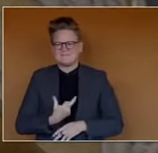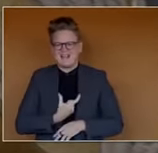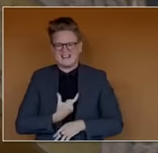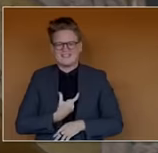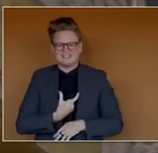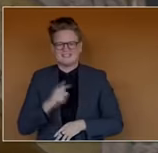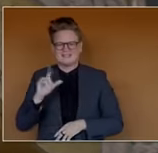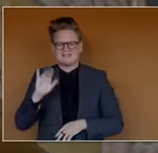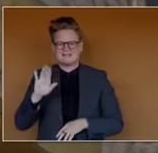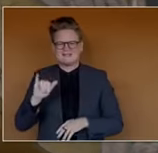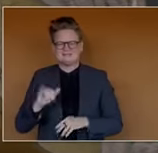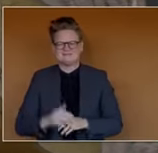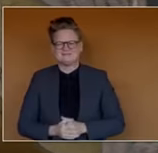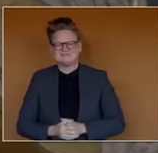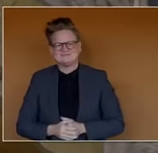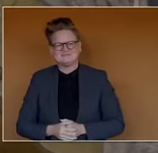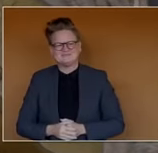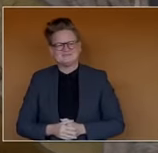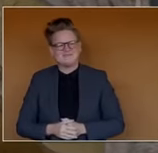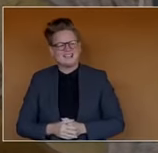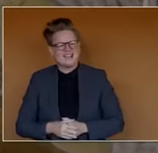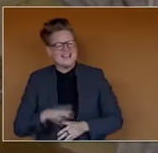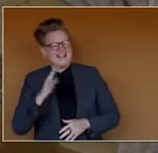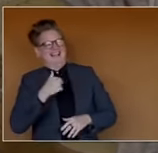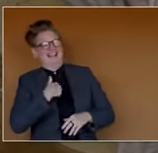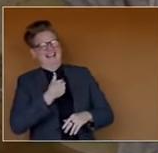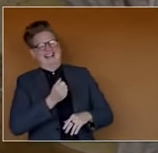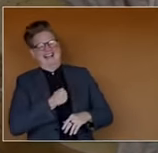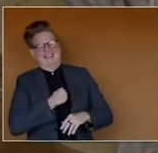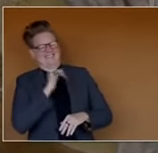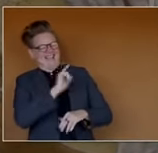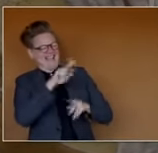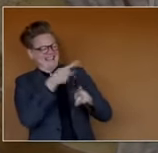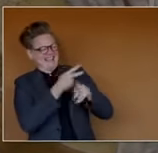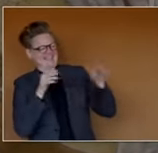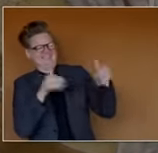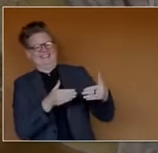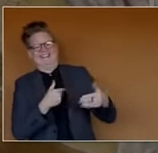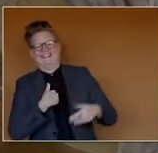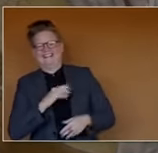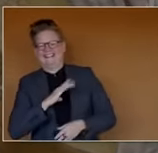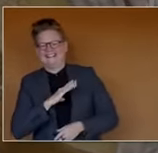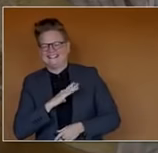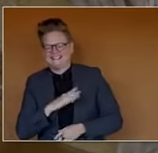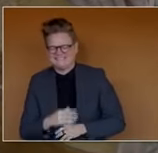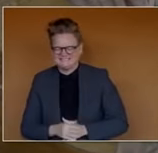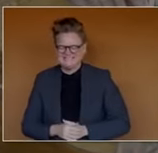Oh, I love that introduction, Chris. Thank you so much. Gracias, Unity Council.